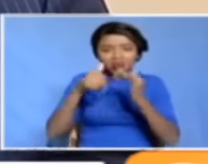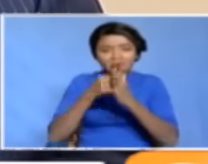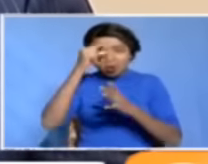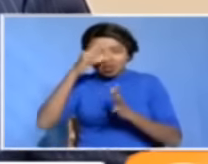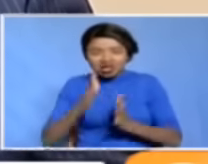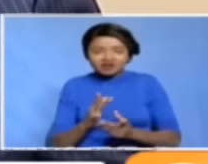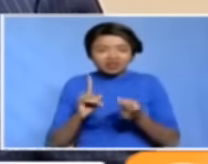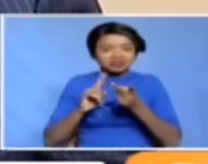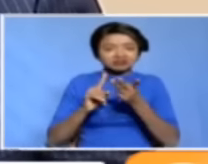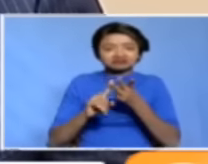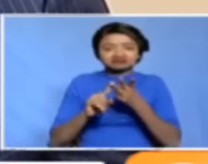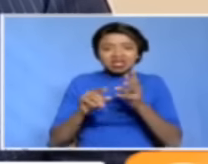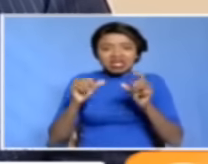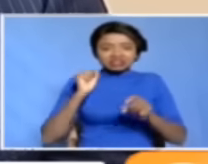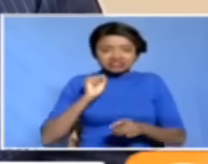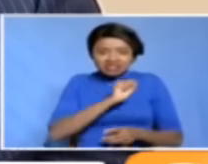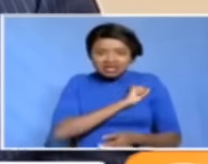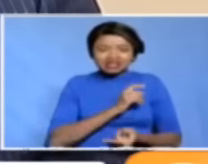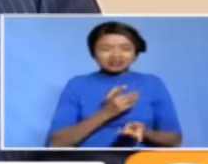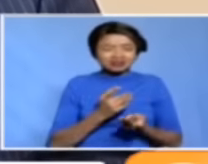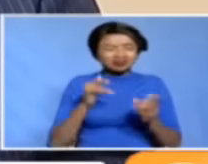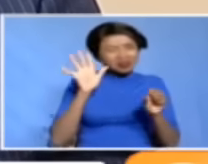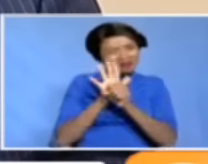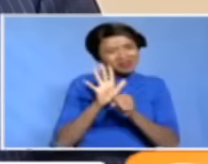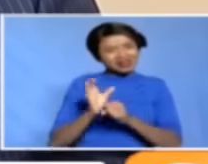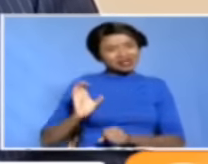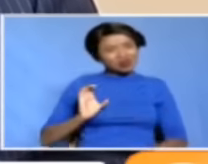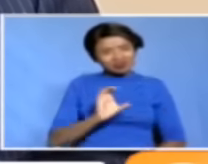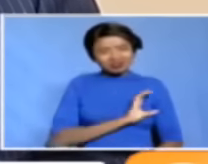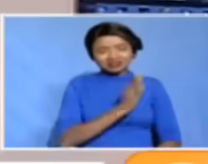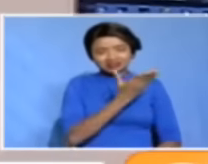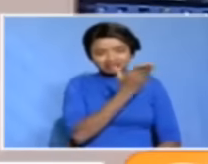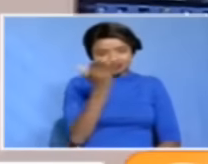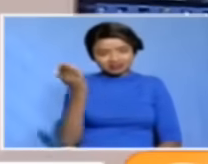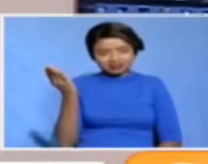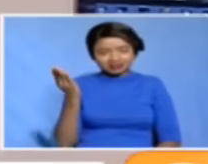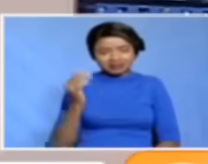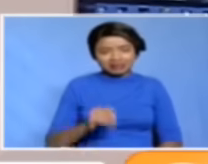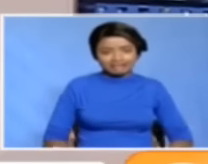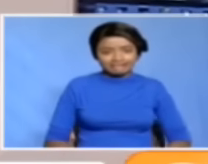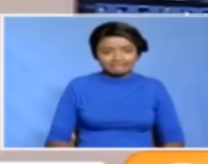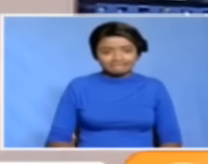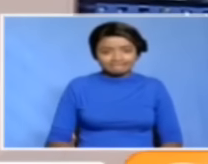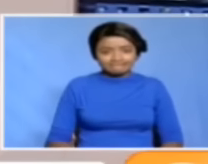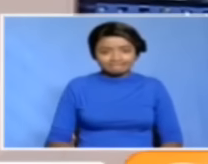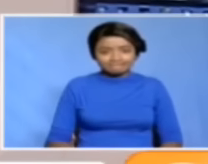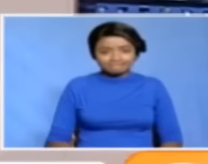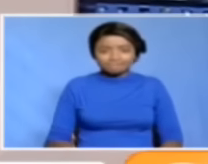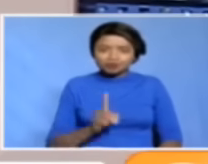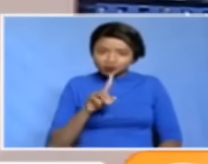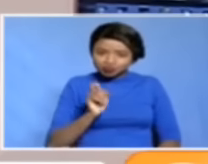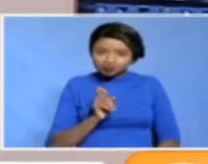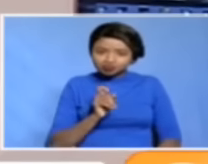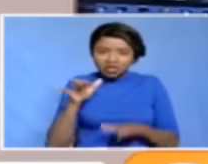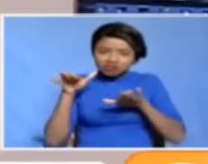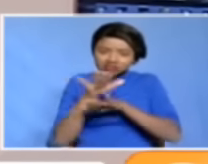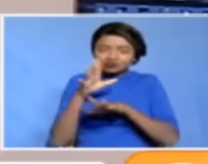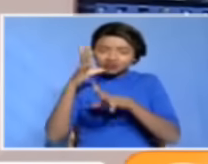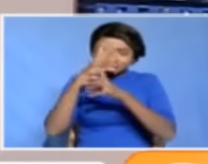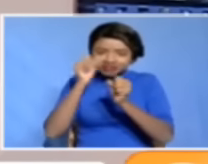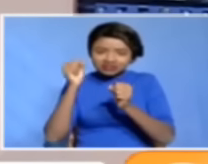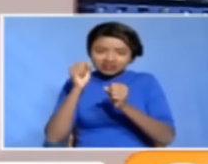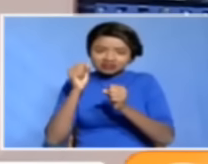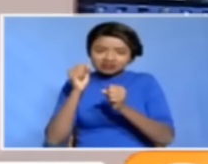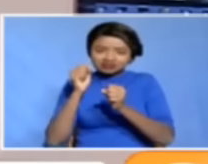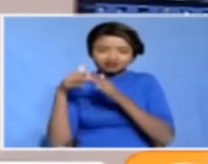Parliament, Senate. So there are many committees. Okay. I mean, does this mean the Deputy President has been castigated in some quarters, as you know that,